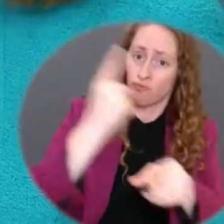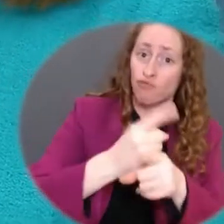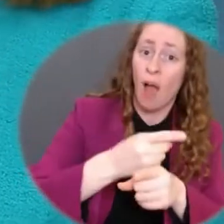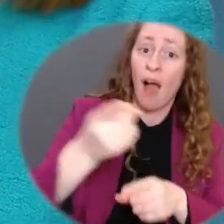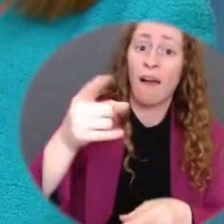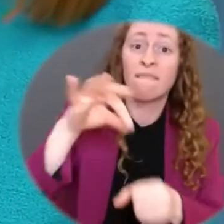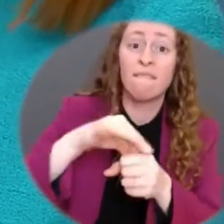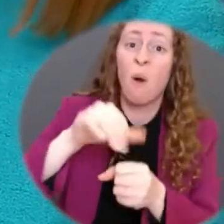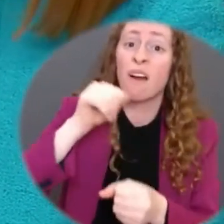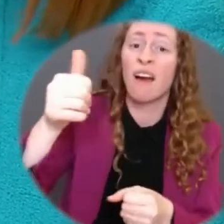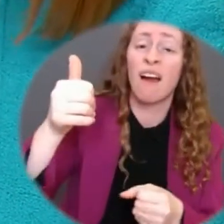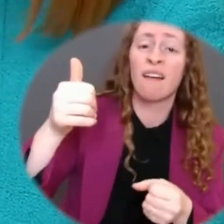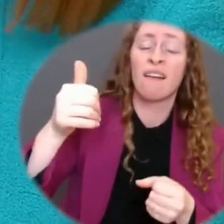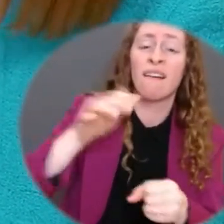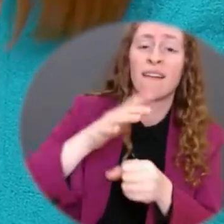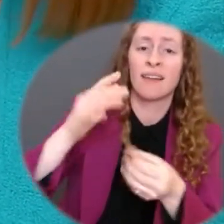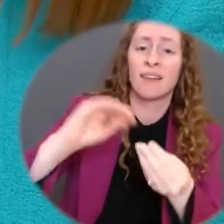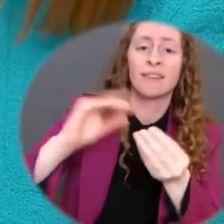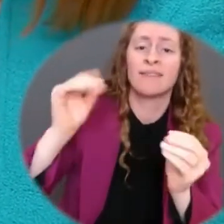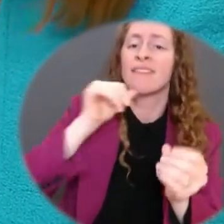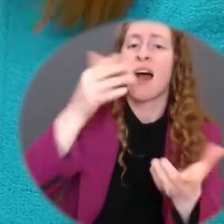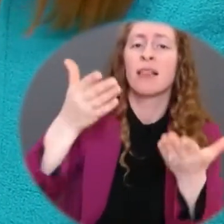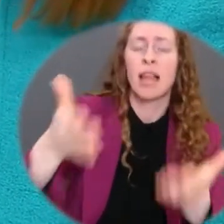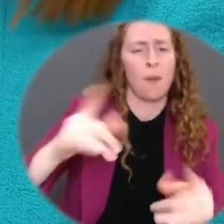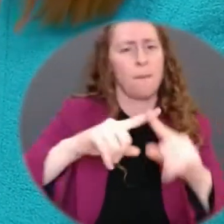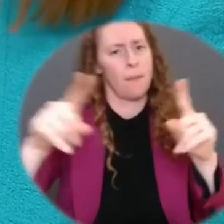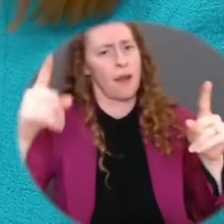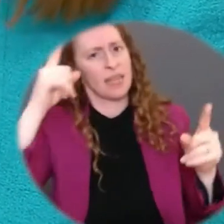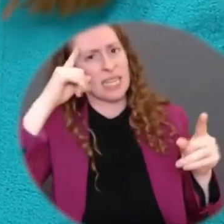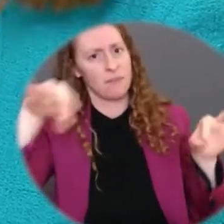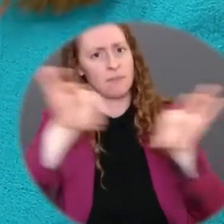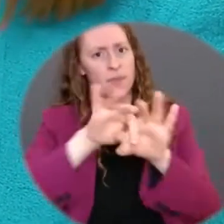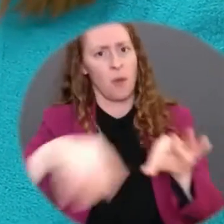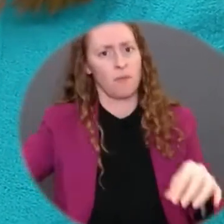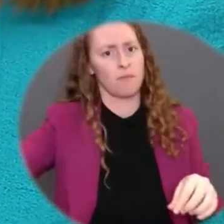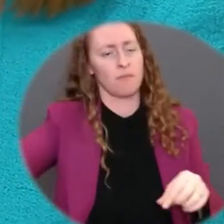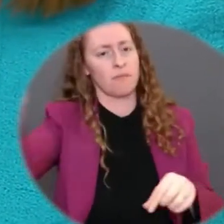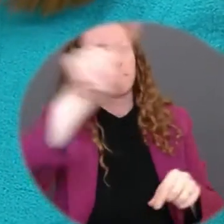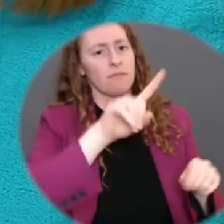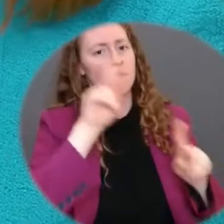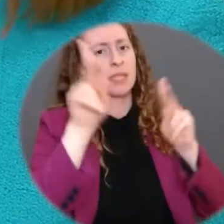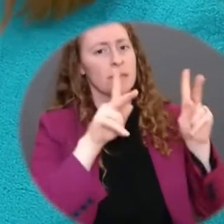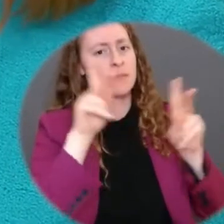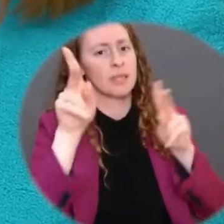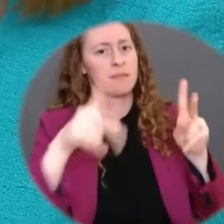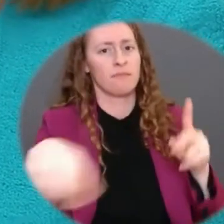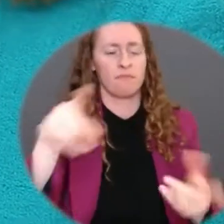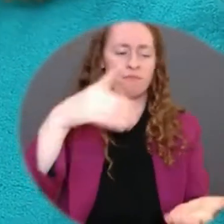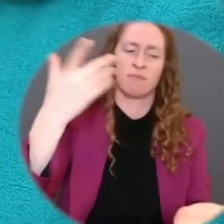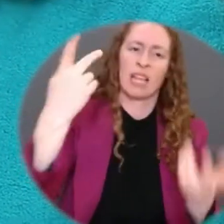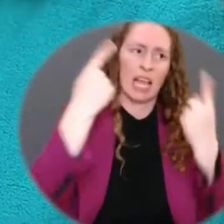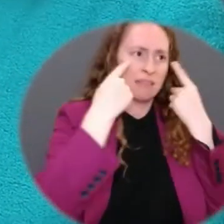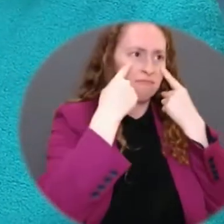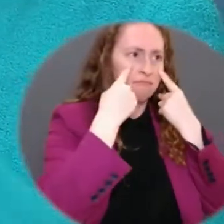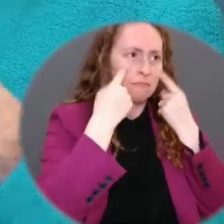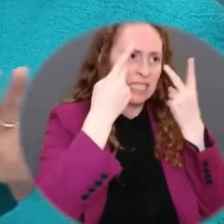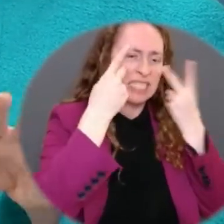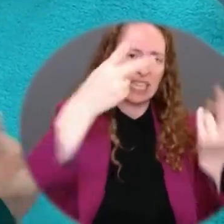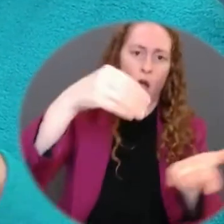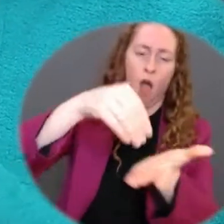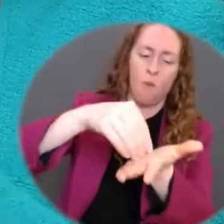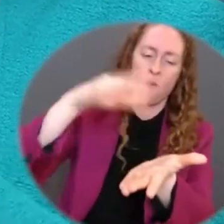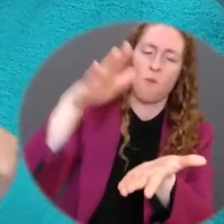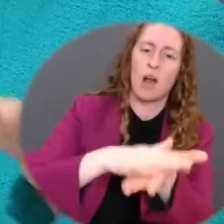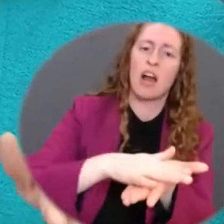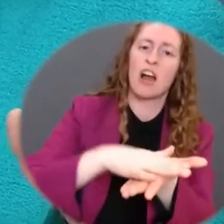wrong. We understand that, but we think it's important and an important issue to get people on the record on. Without getting into politics